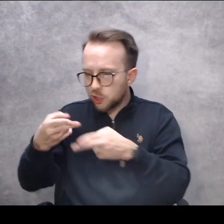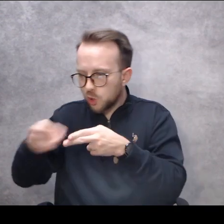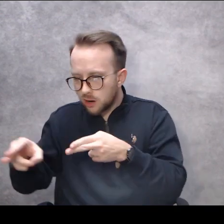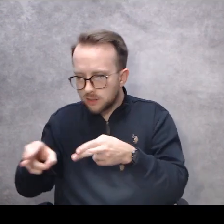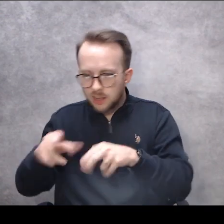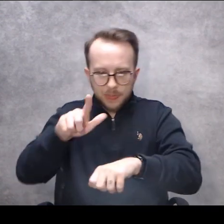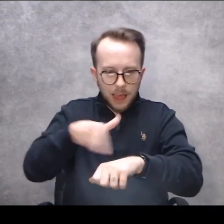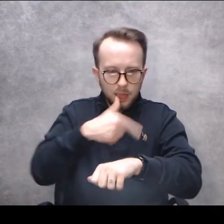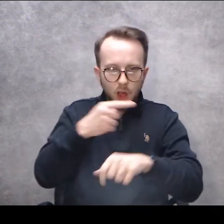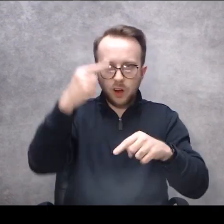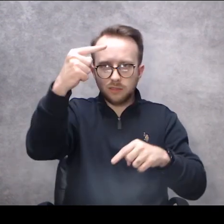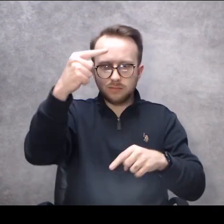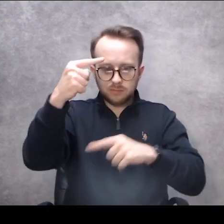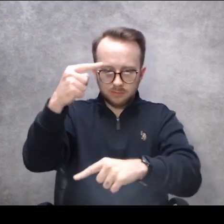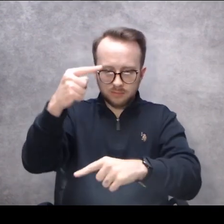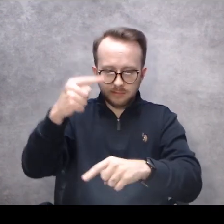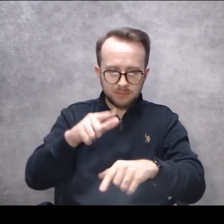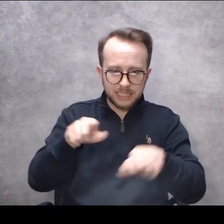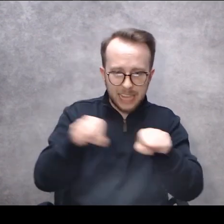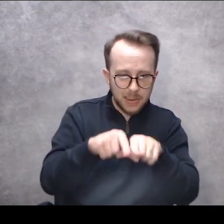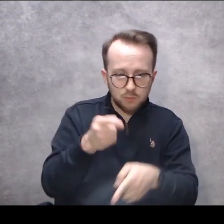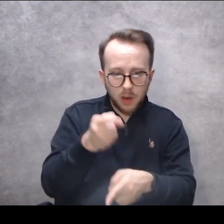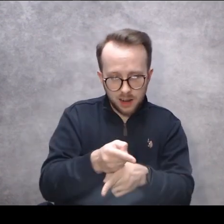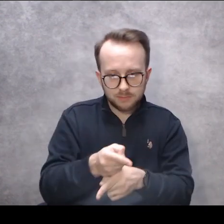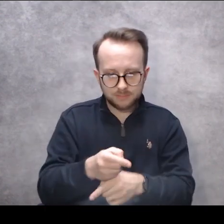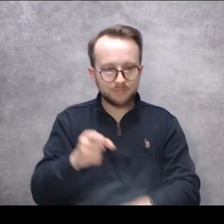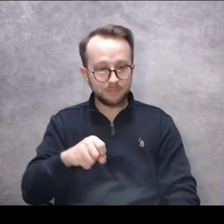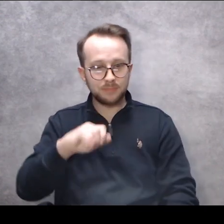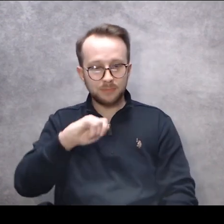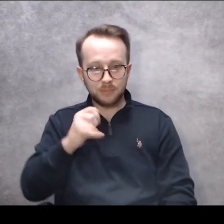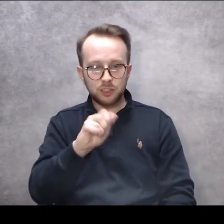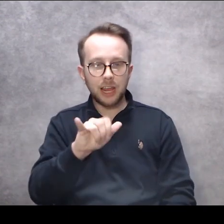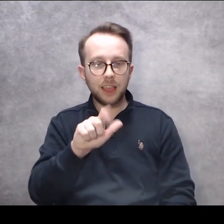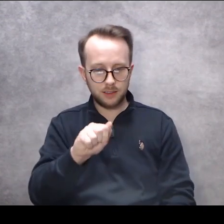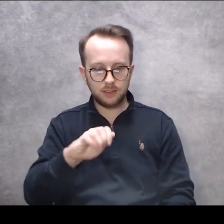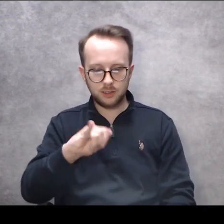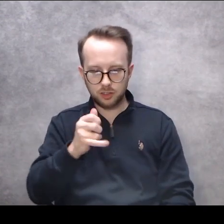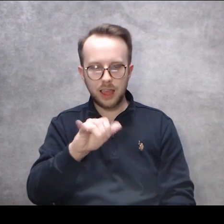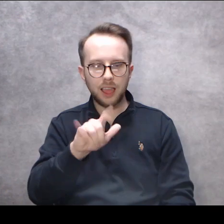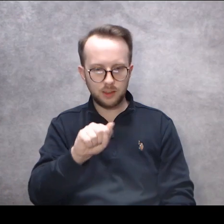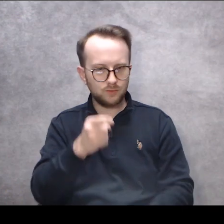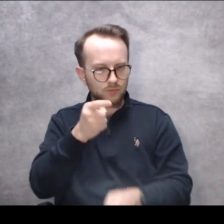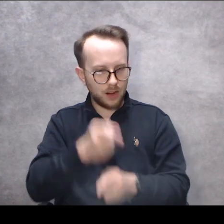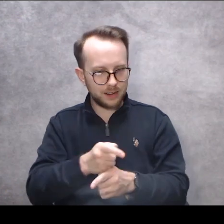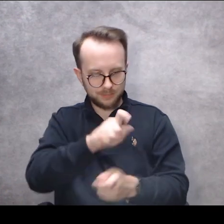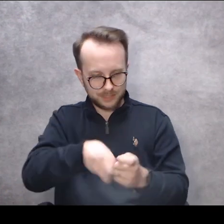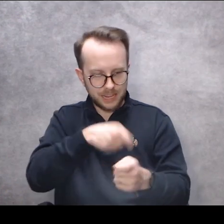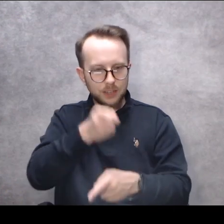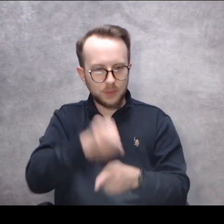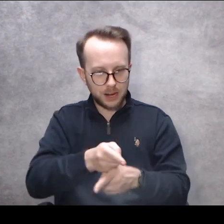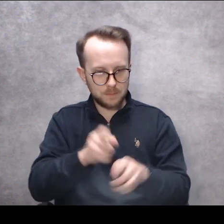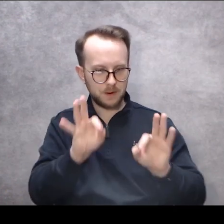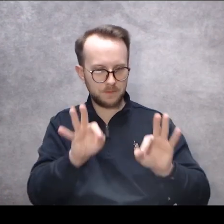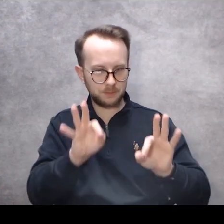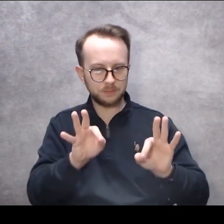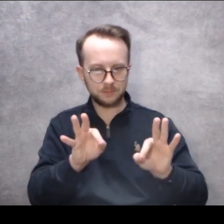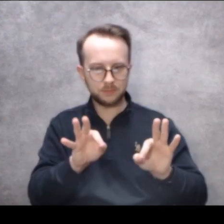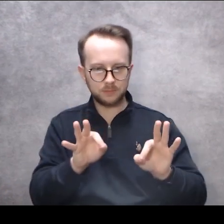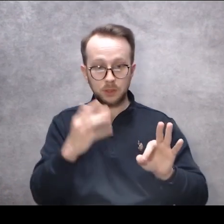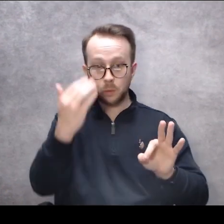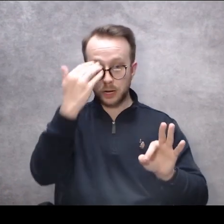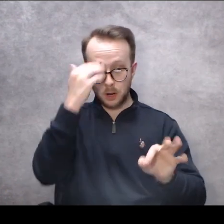long side is the same as the other long side? Yeah, Jayla, that's perfect. That's exactly what we need to do. So we know that this